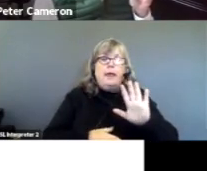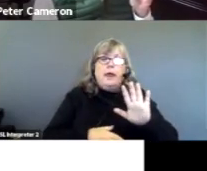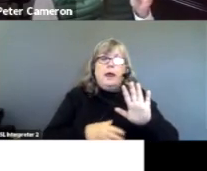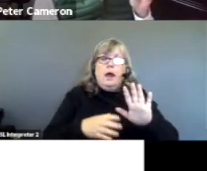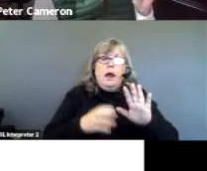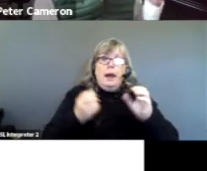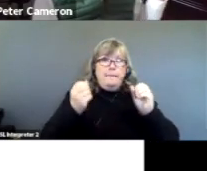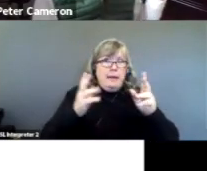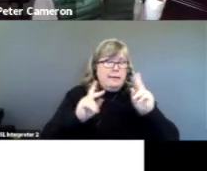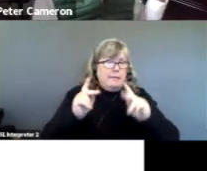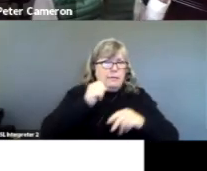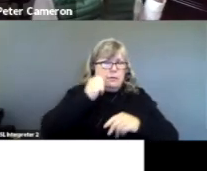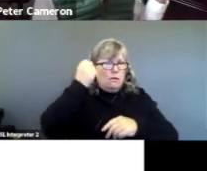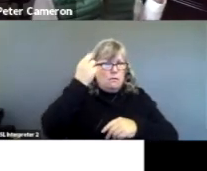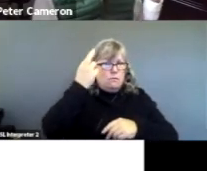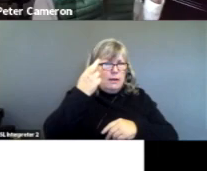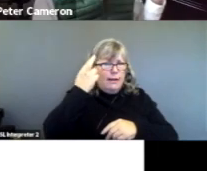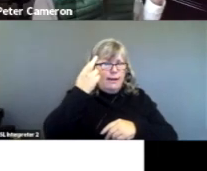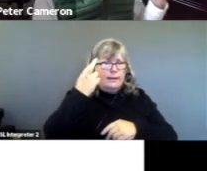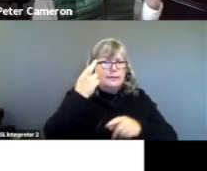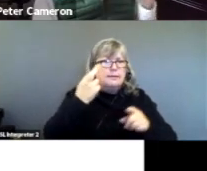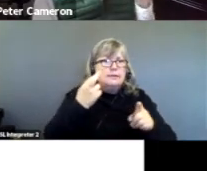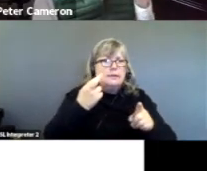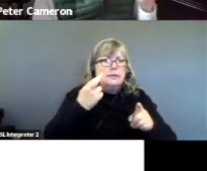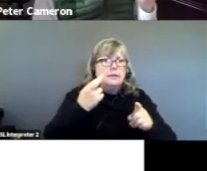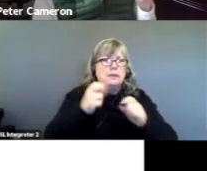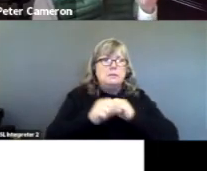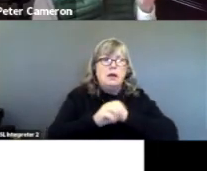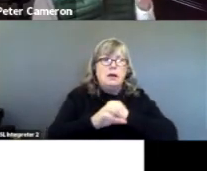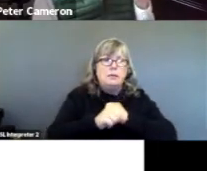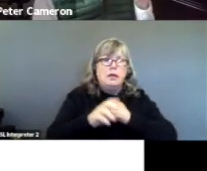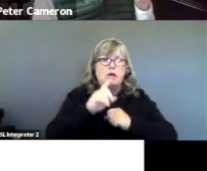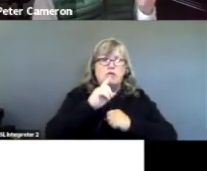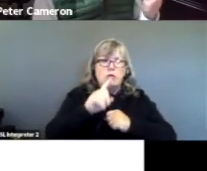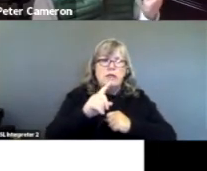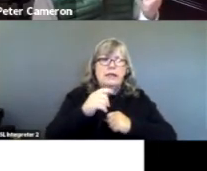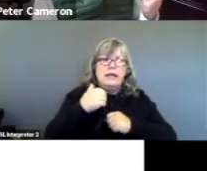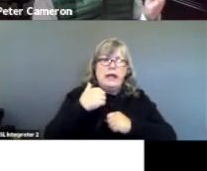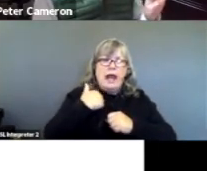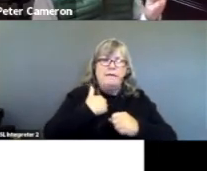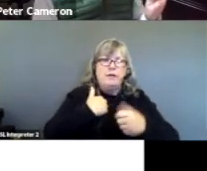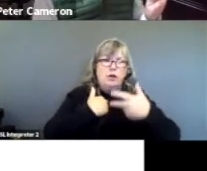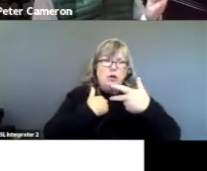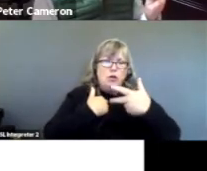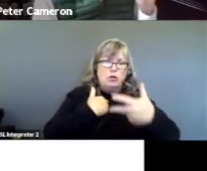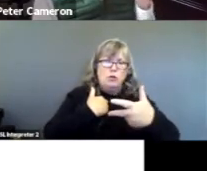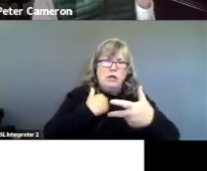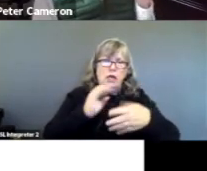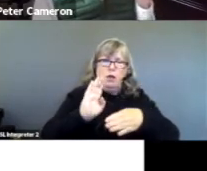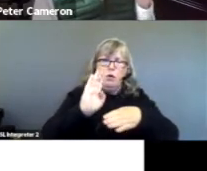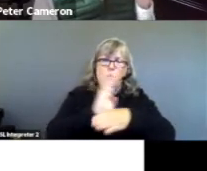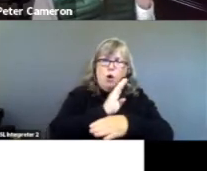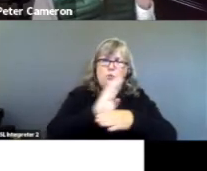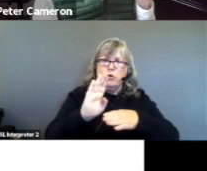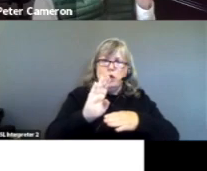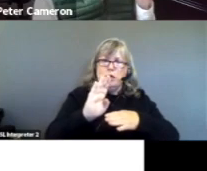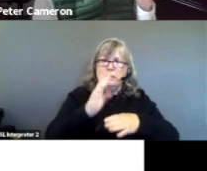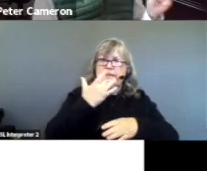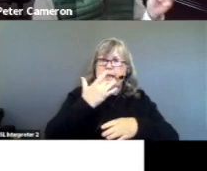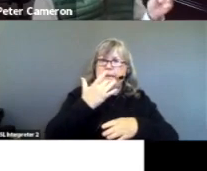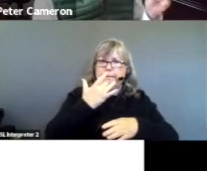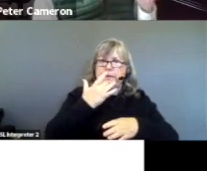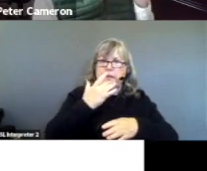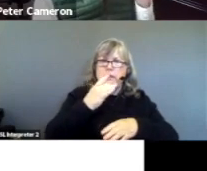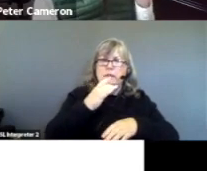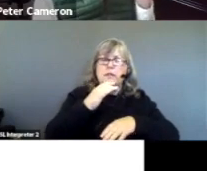people don't realize, because again, it's not promoted. There are 3 corporate entities in Ontario. There are